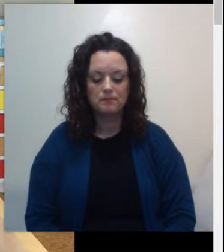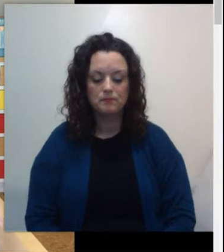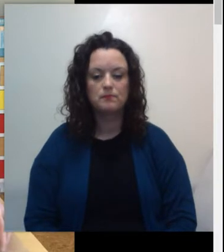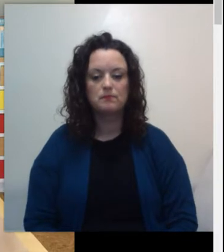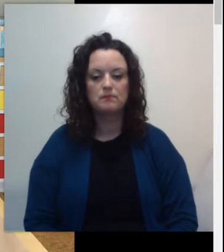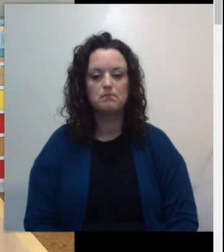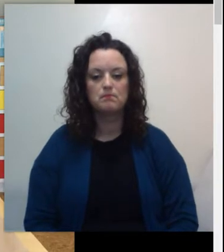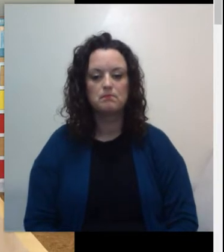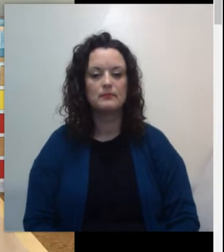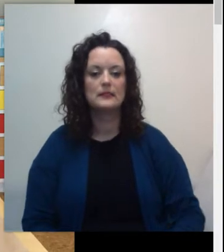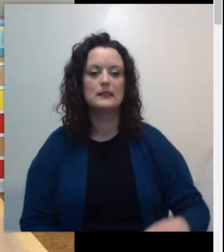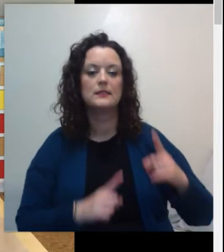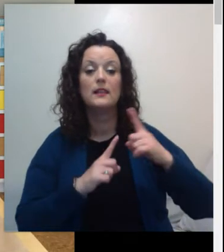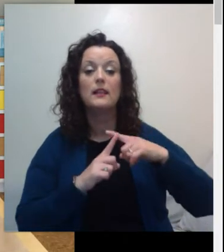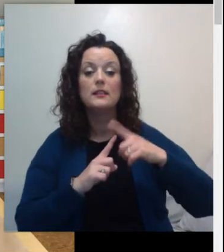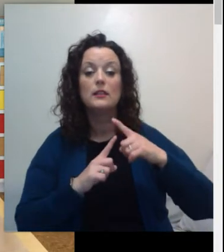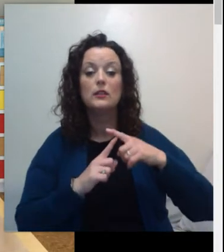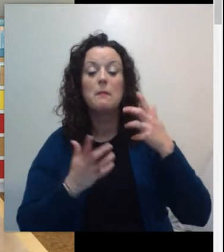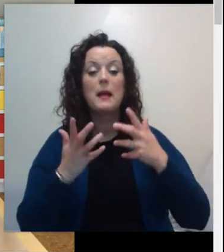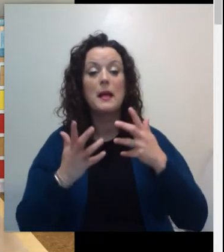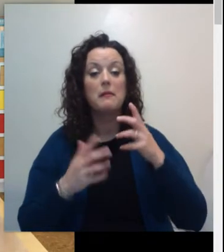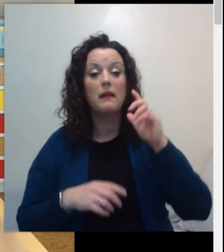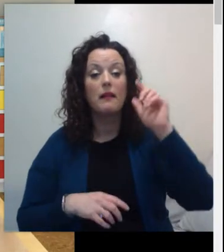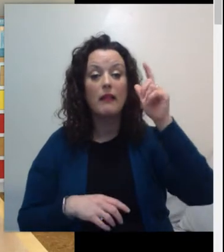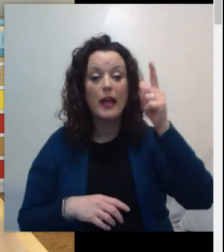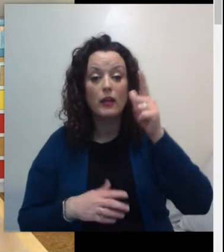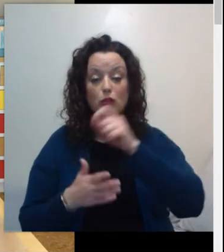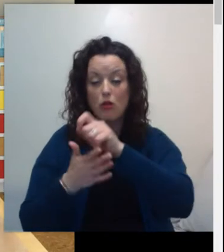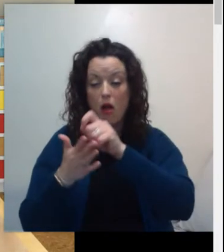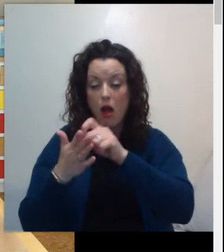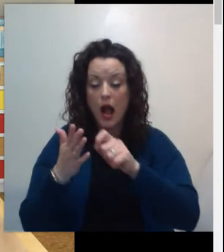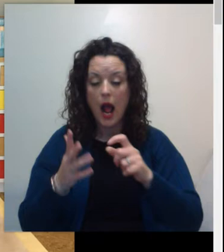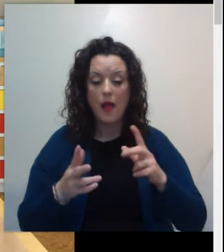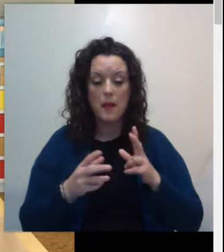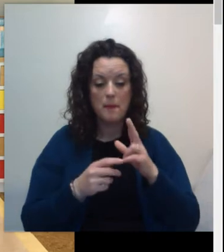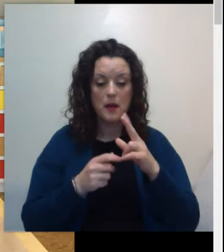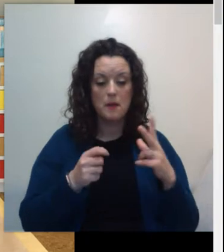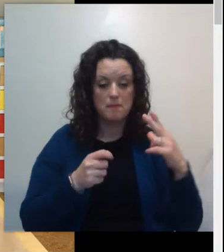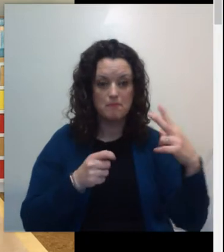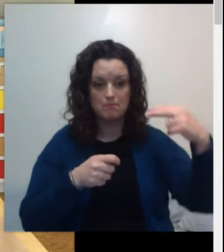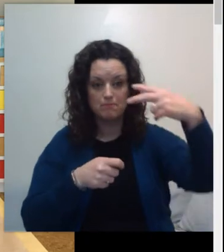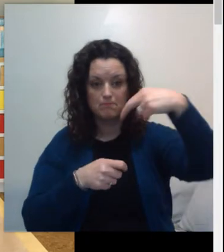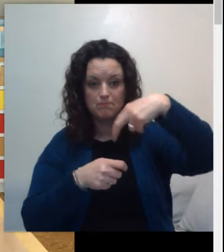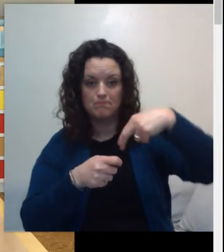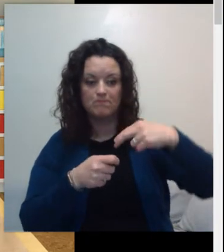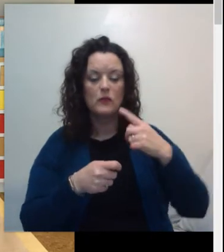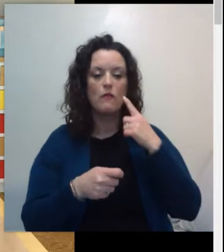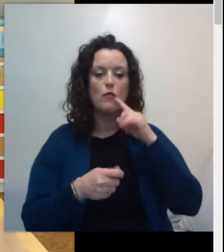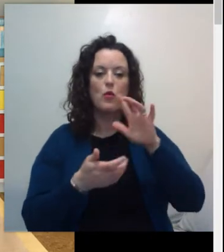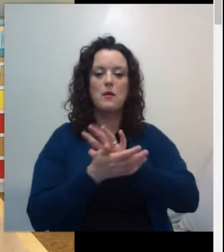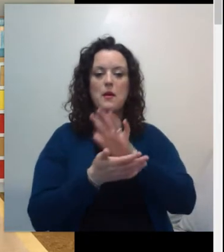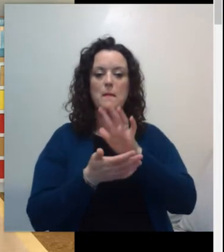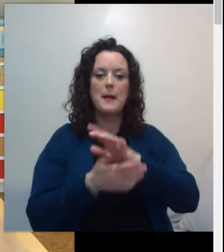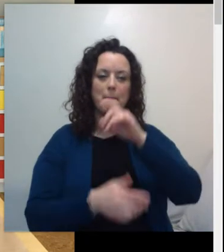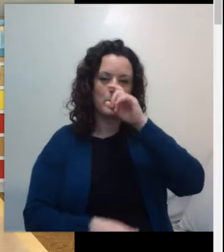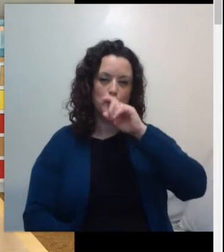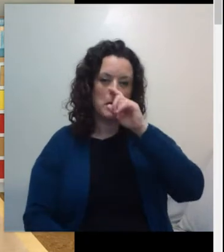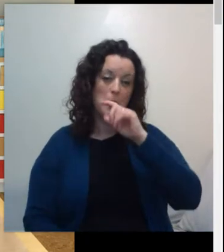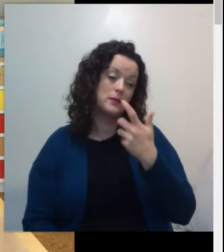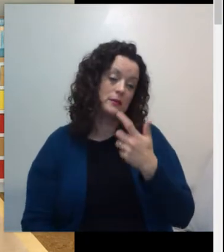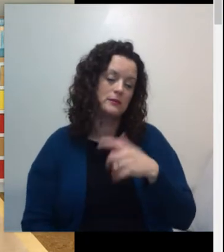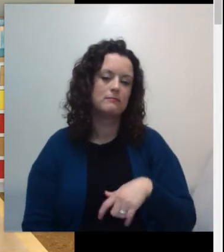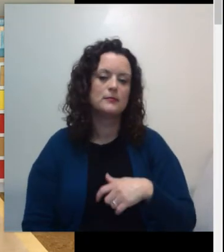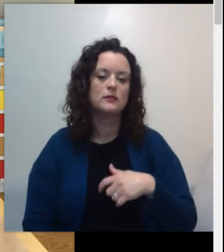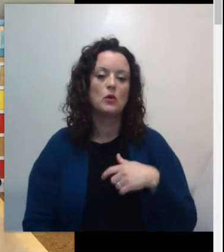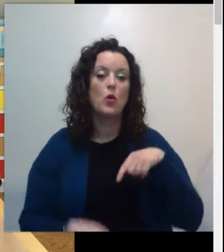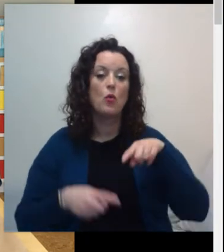And that's a t-shirt. Maybe later I'll cut these out and I can make paper dolls out of them. What I thought we would talk about while we're doodling